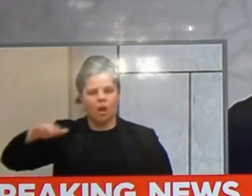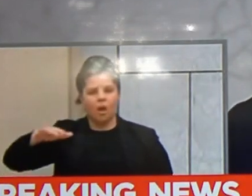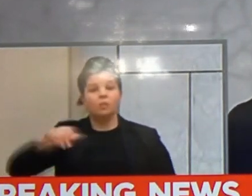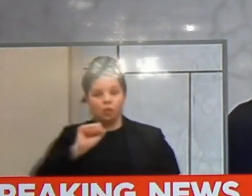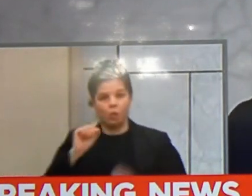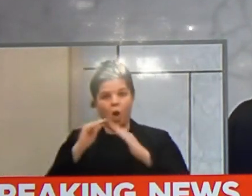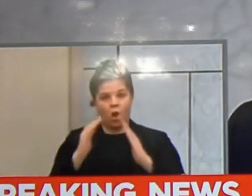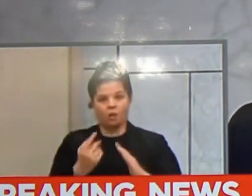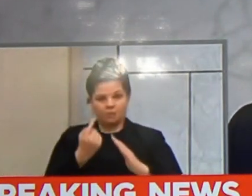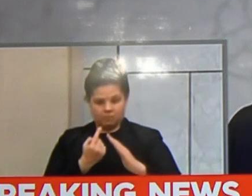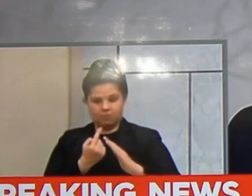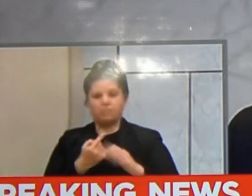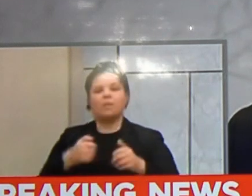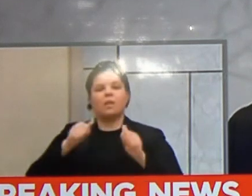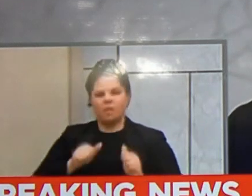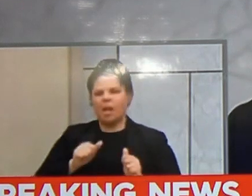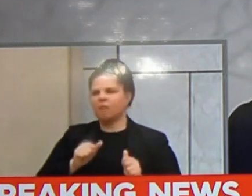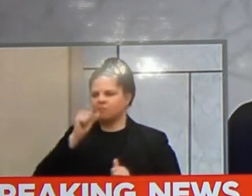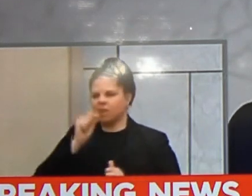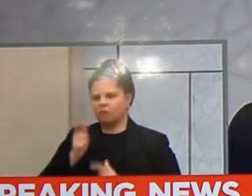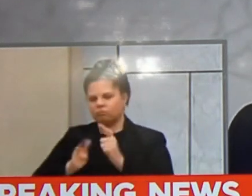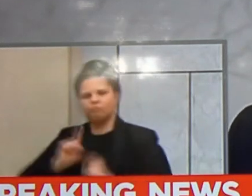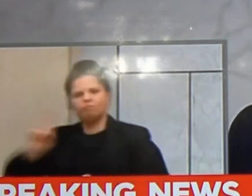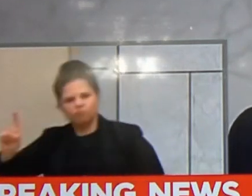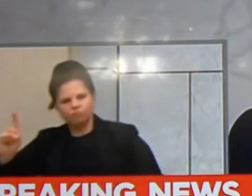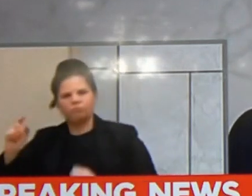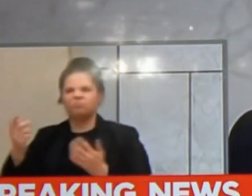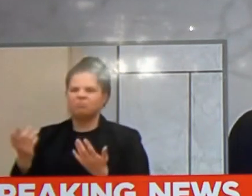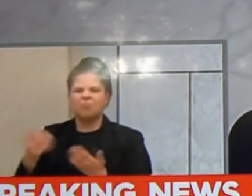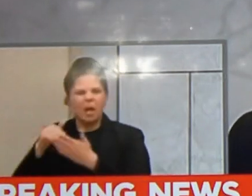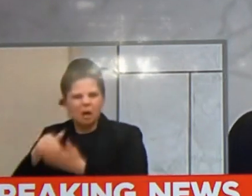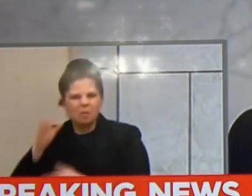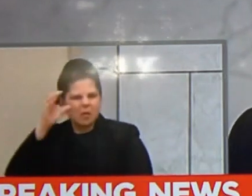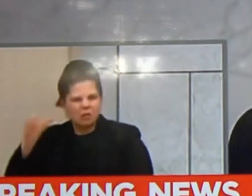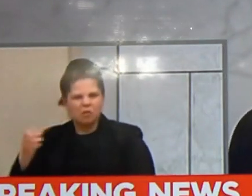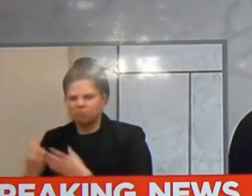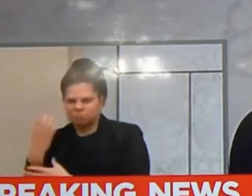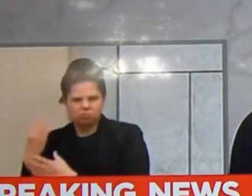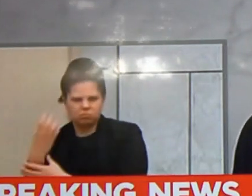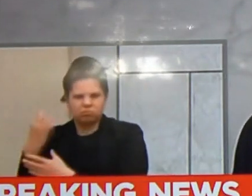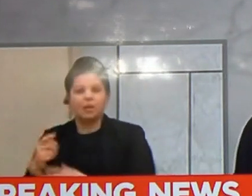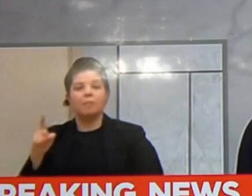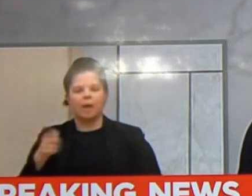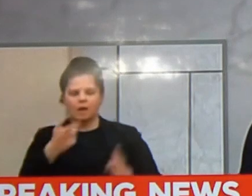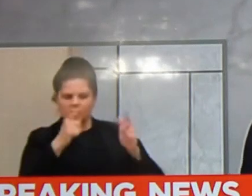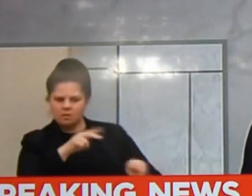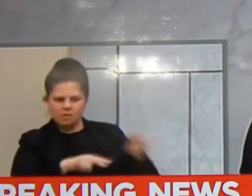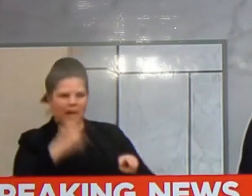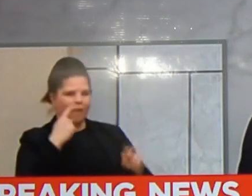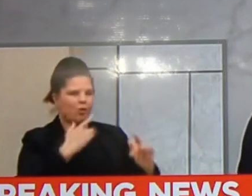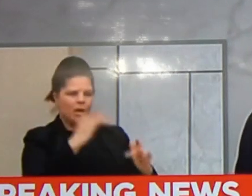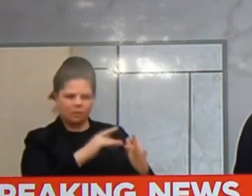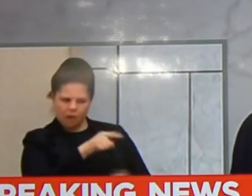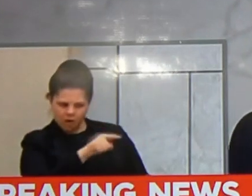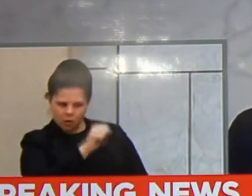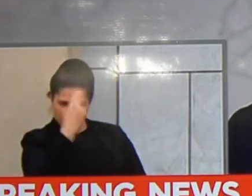time, their employer will be looking to see that they have conducted that self-isolation before they would be employed in that work.